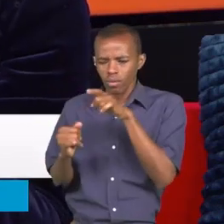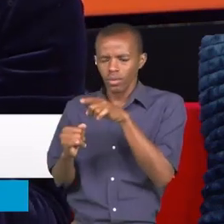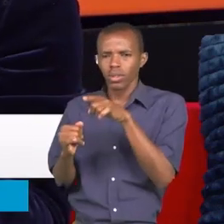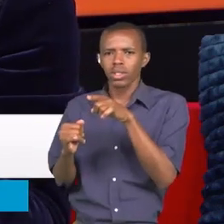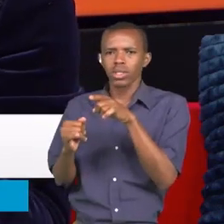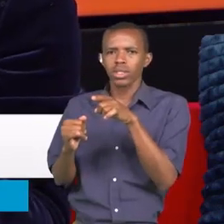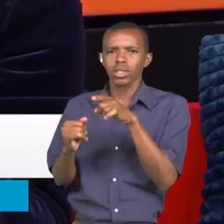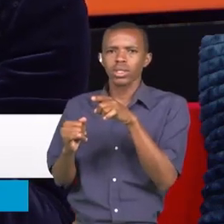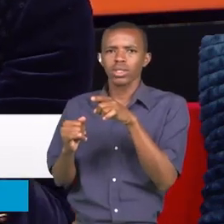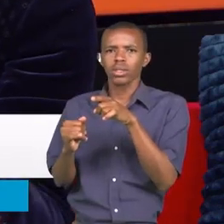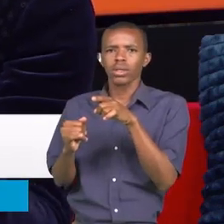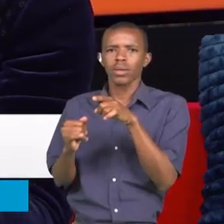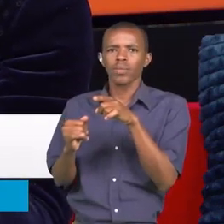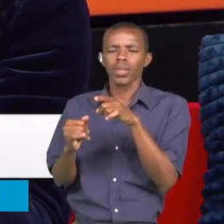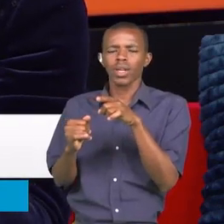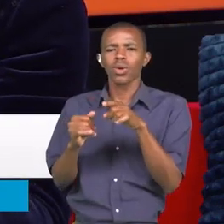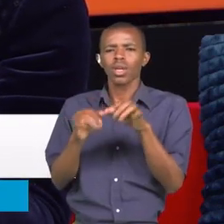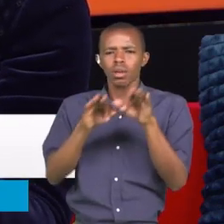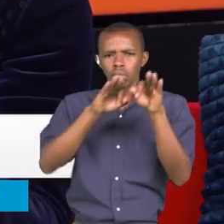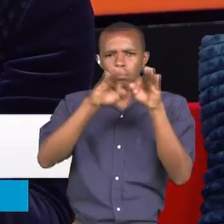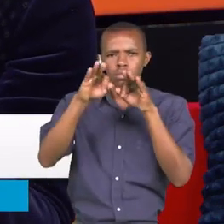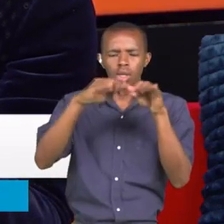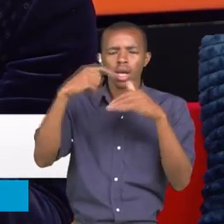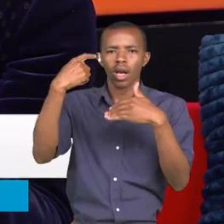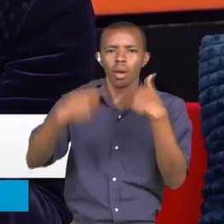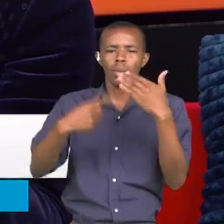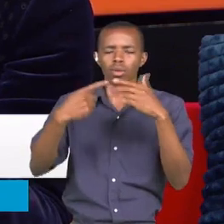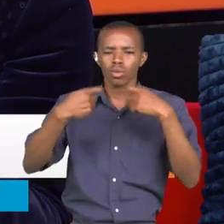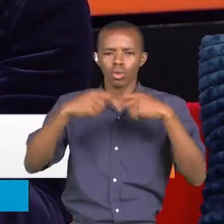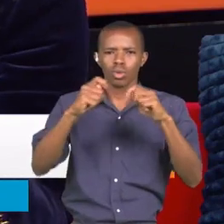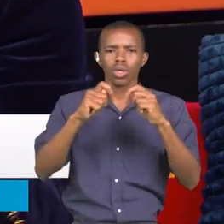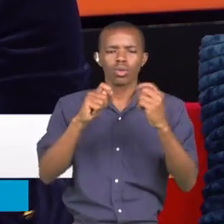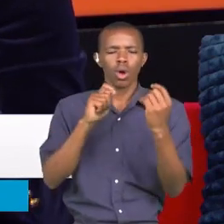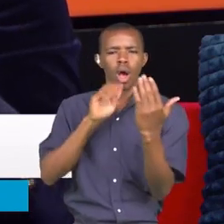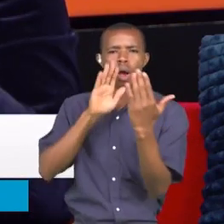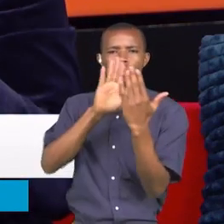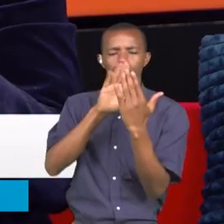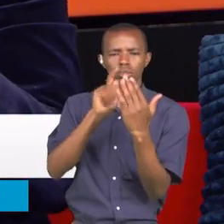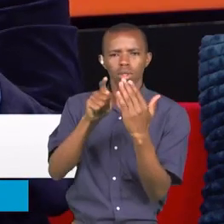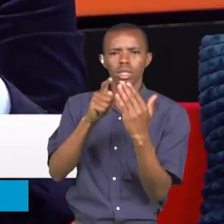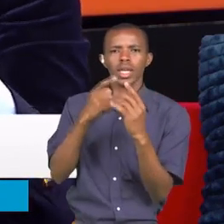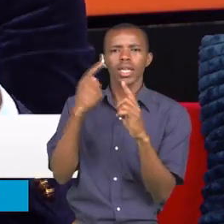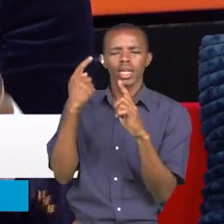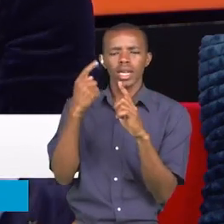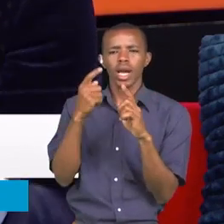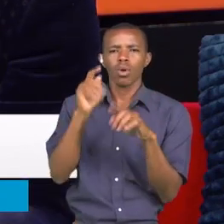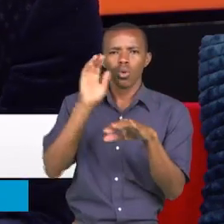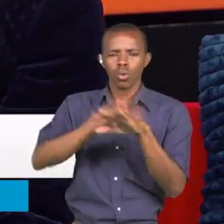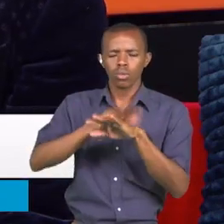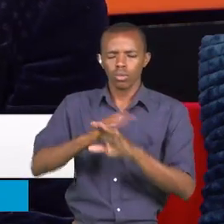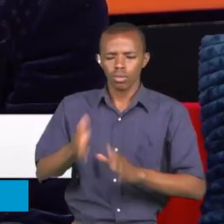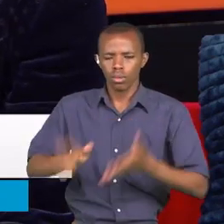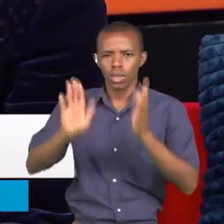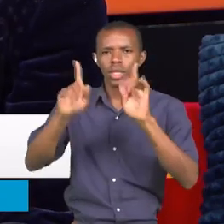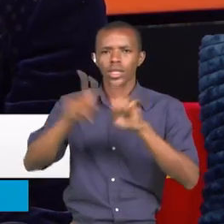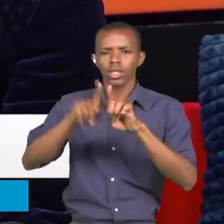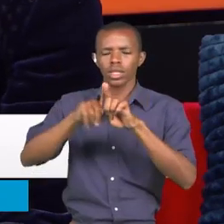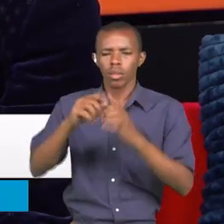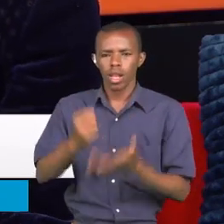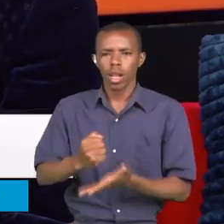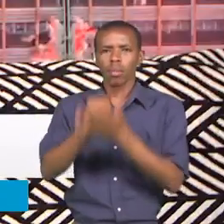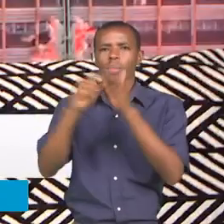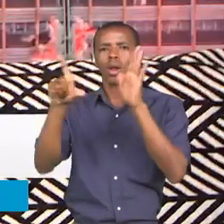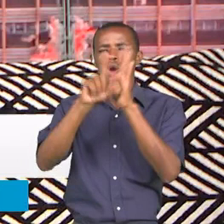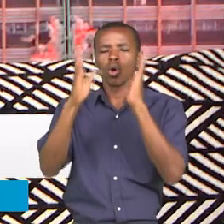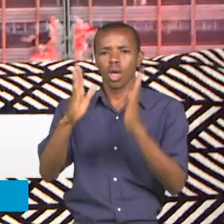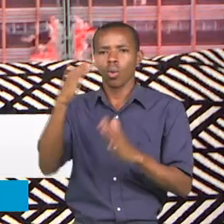proved futile. Now, tell us about now just trying to approach this in a very orderly manner, and also in the help of lawyers, because people